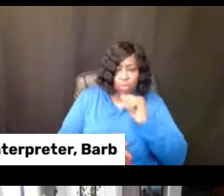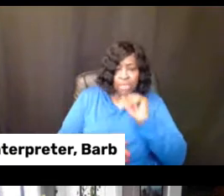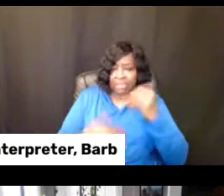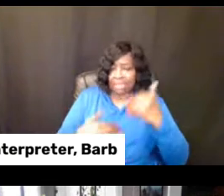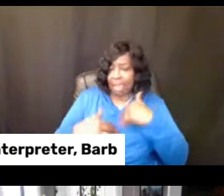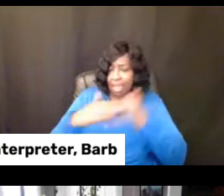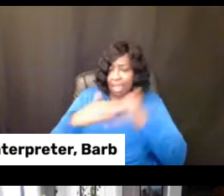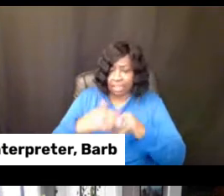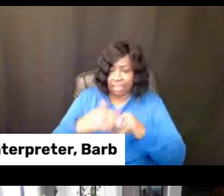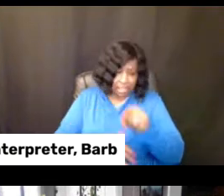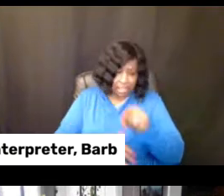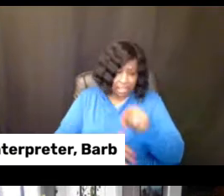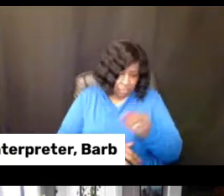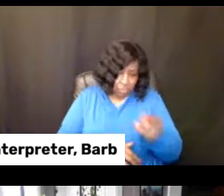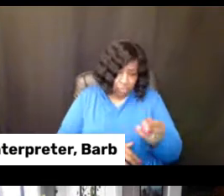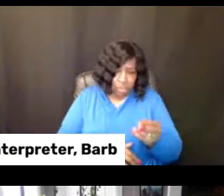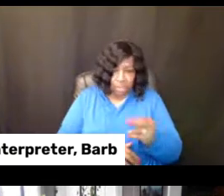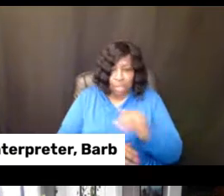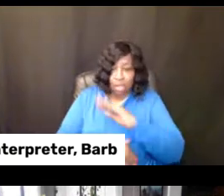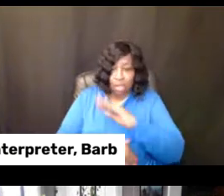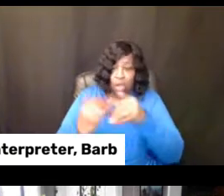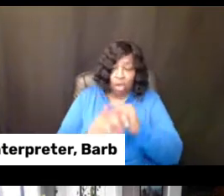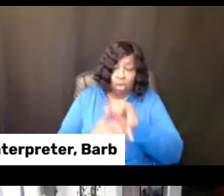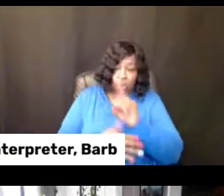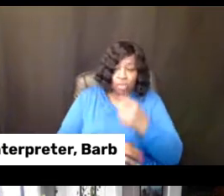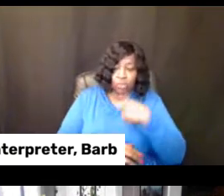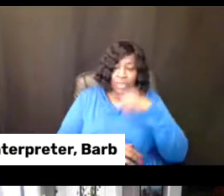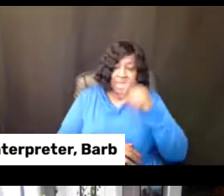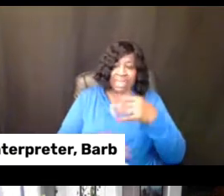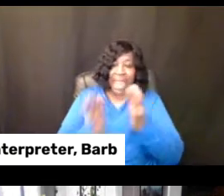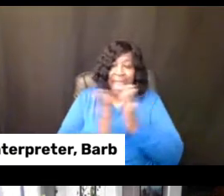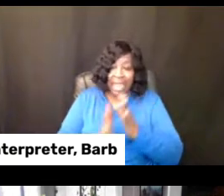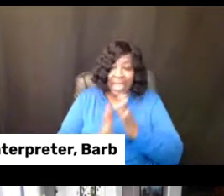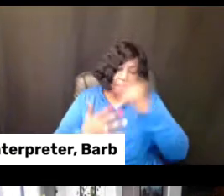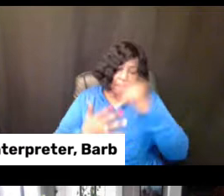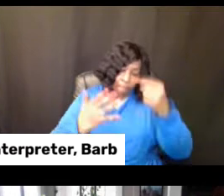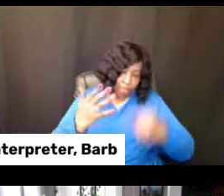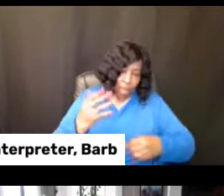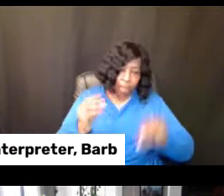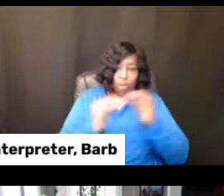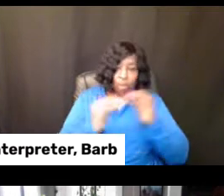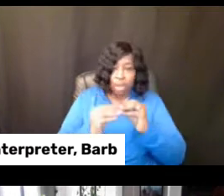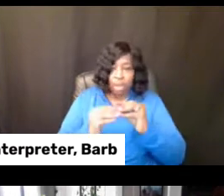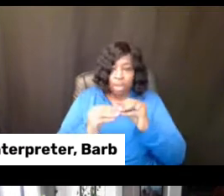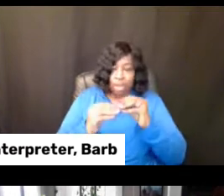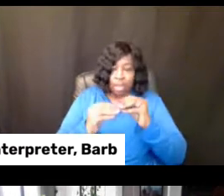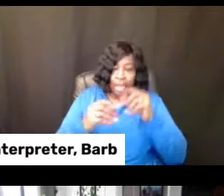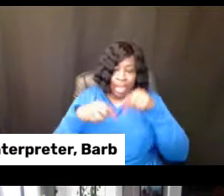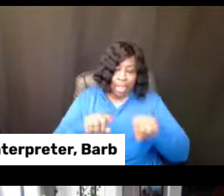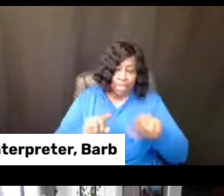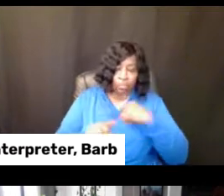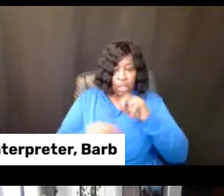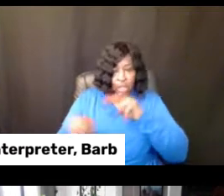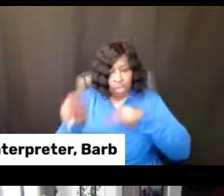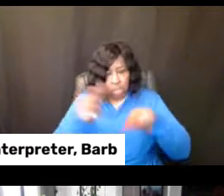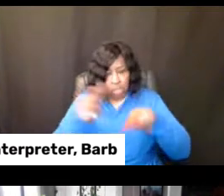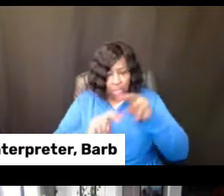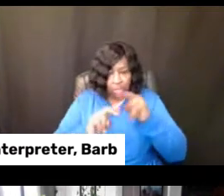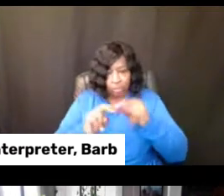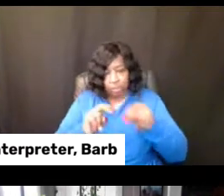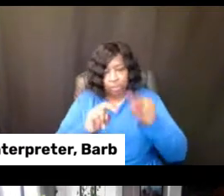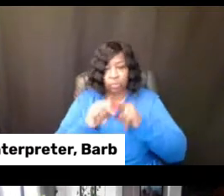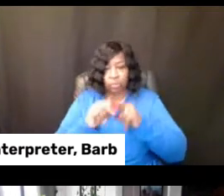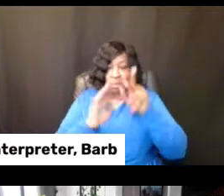these resources? All questions that we need to ask and more as we look to build policy that is racially